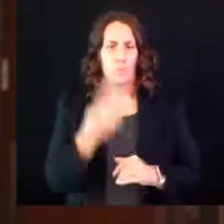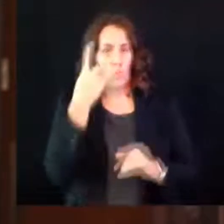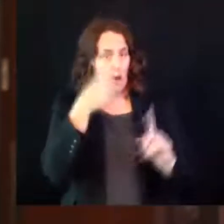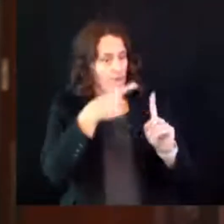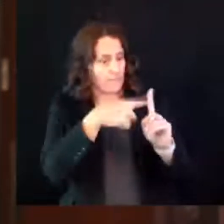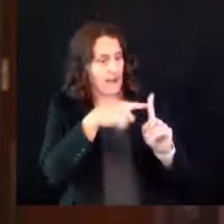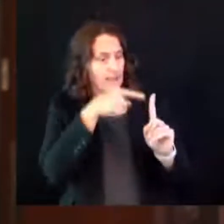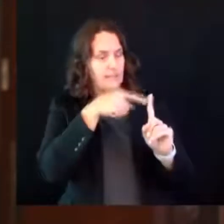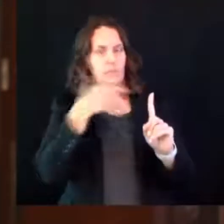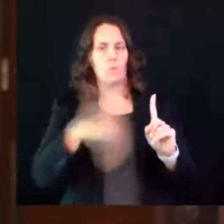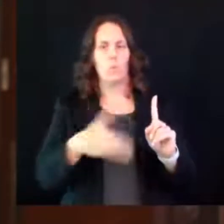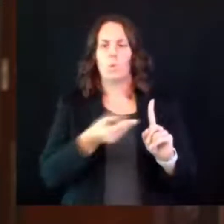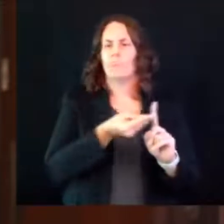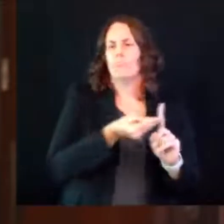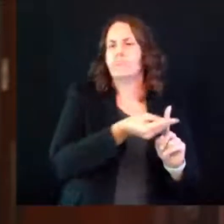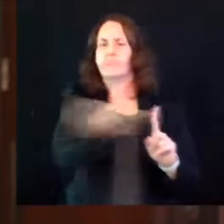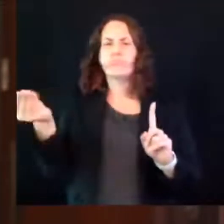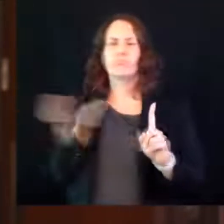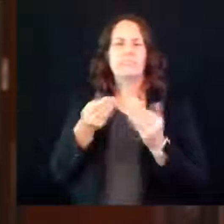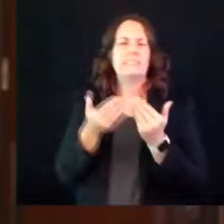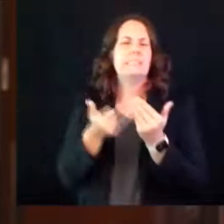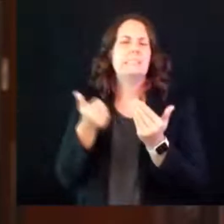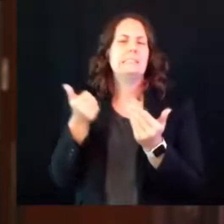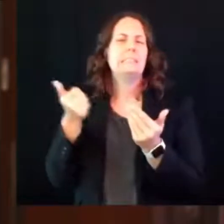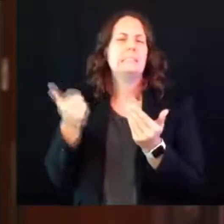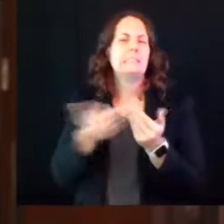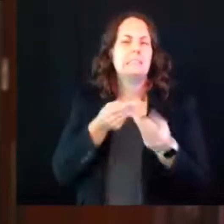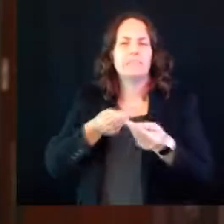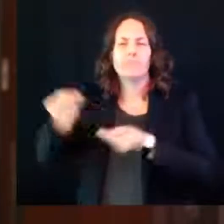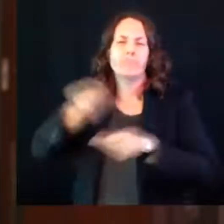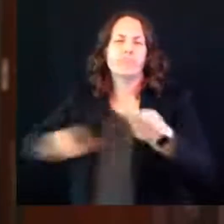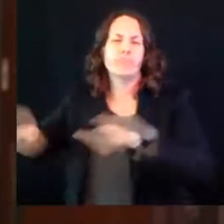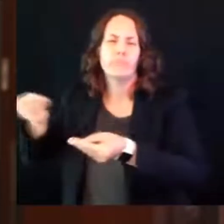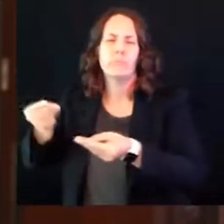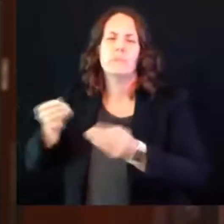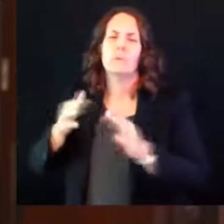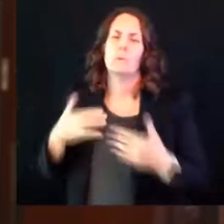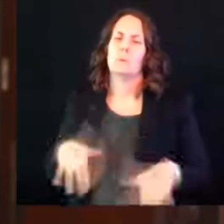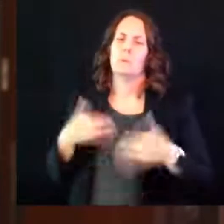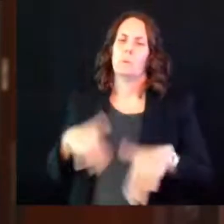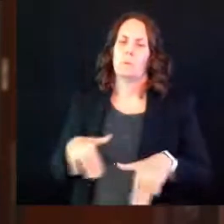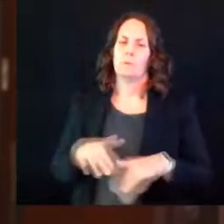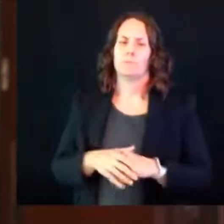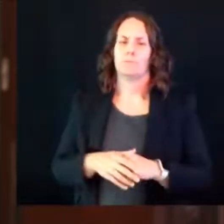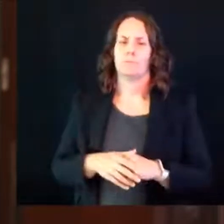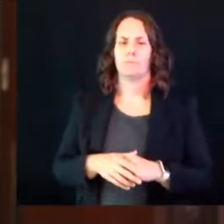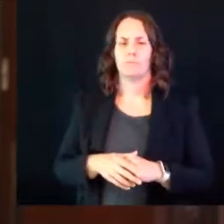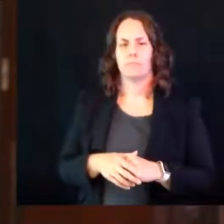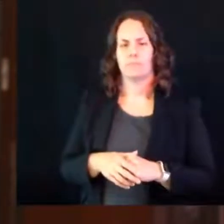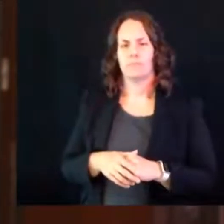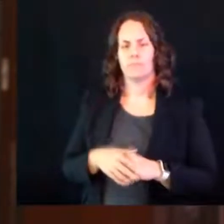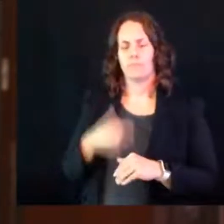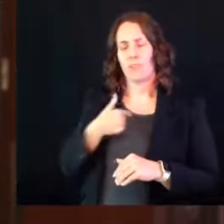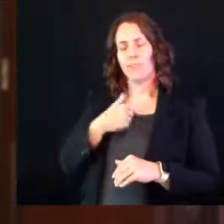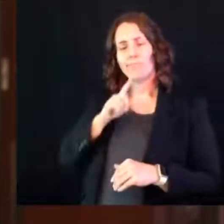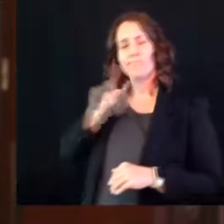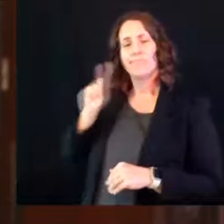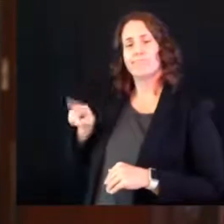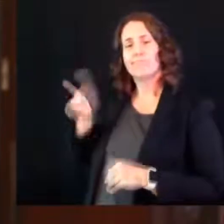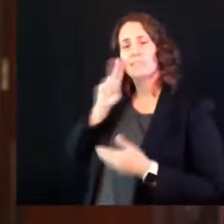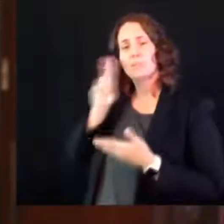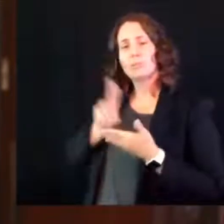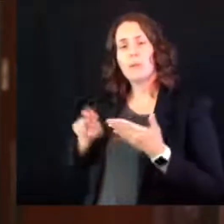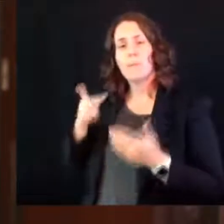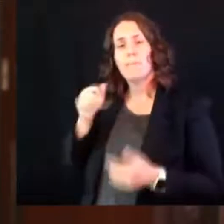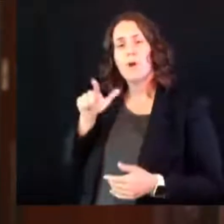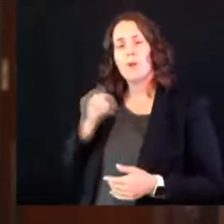That's why today I directed Secretary Designee Palm to issue a limit on public gatherings in Wisconsin. With